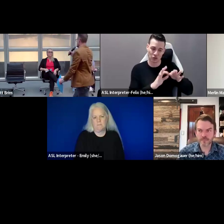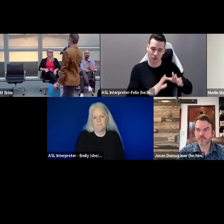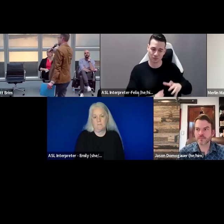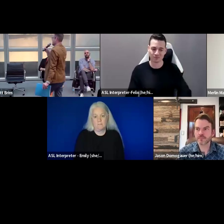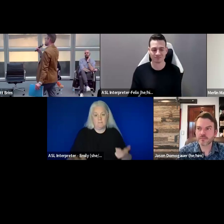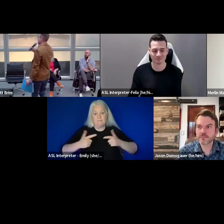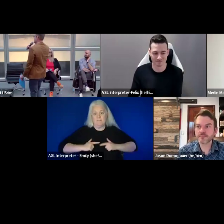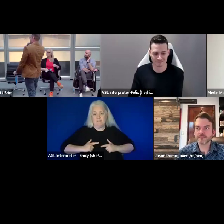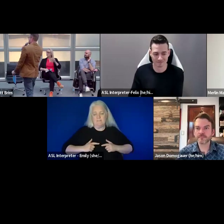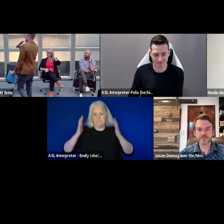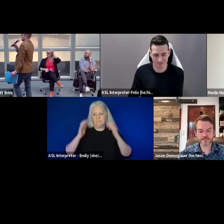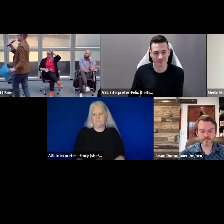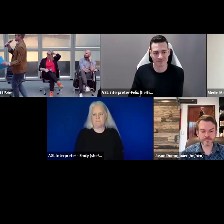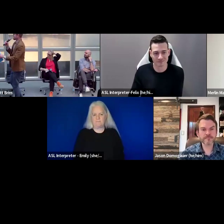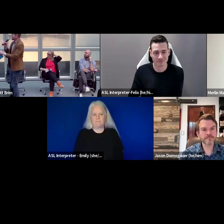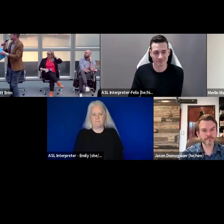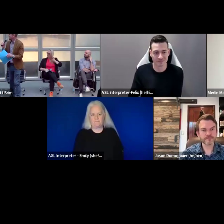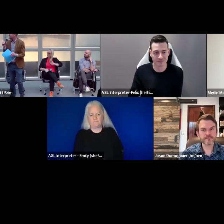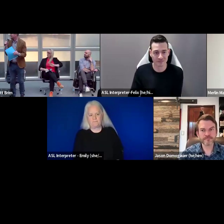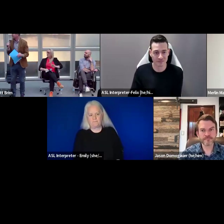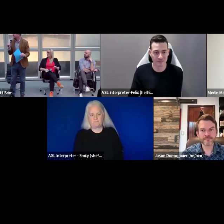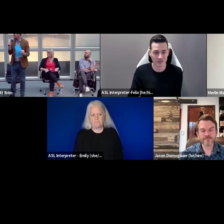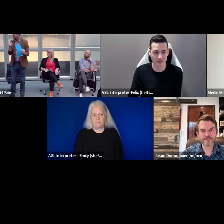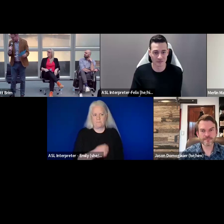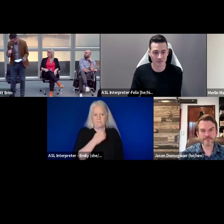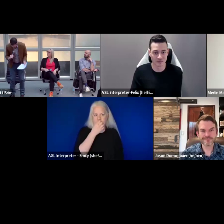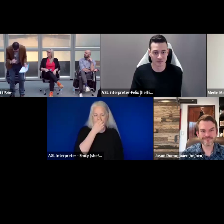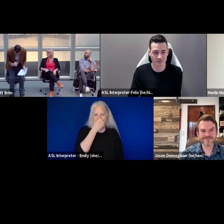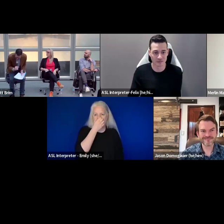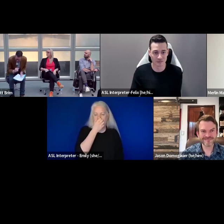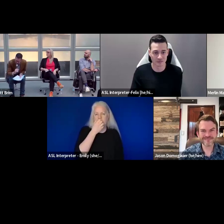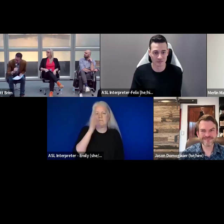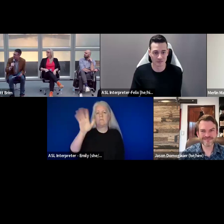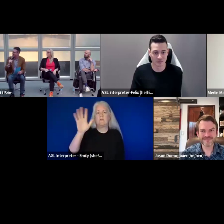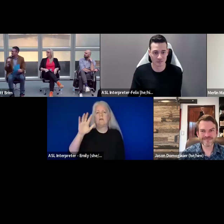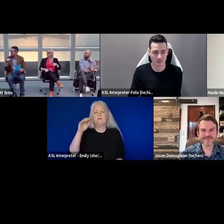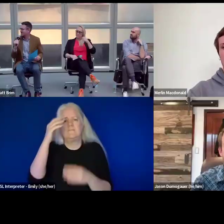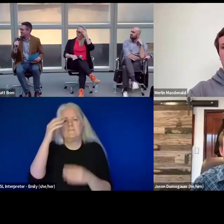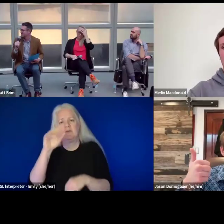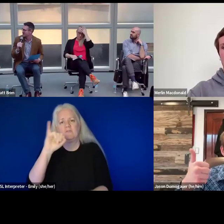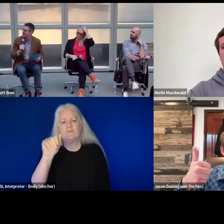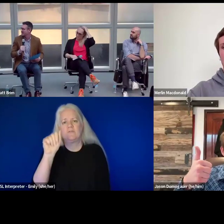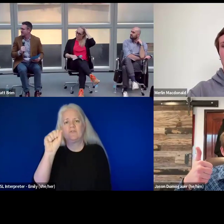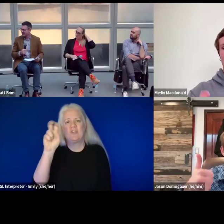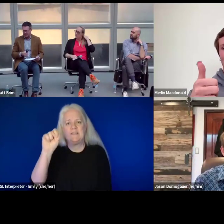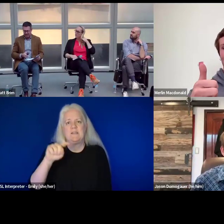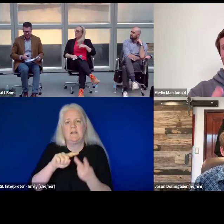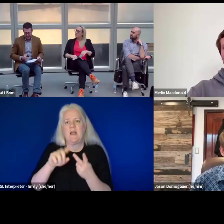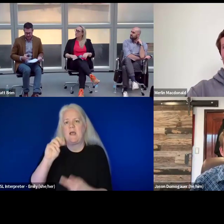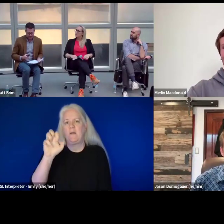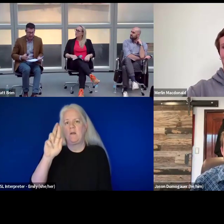JD and Merlin, if you just need to speak up because we can't see you that well, so we can't see if you're raising your hand. So just unmute yourselves anytime you need to.